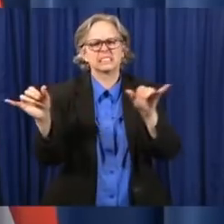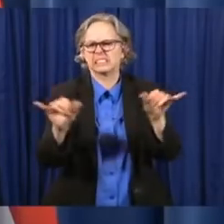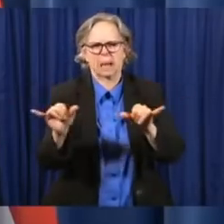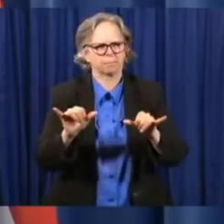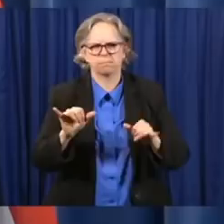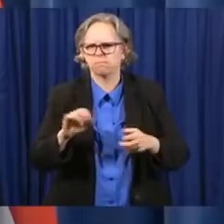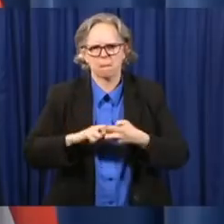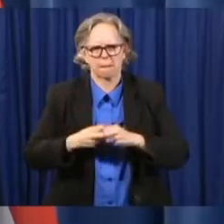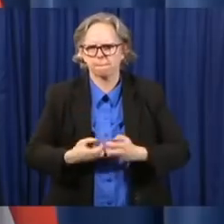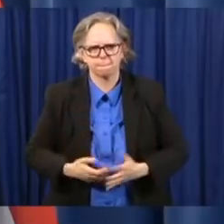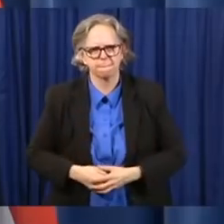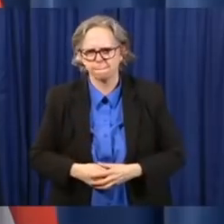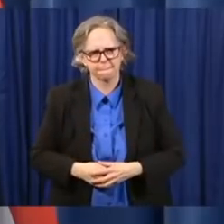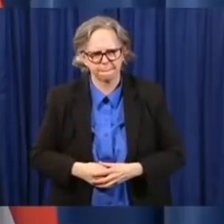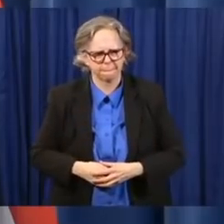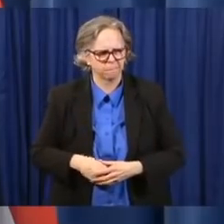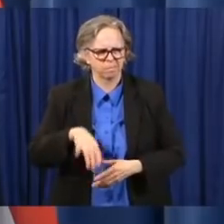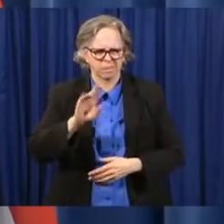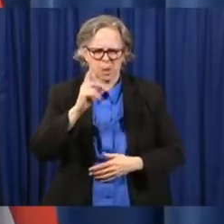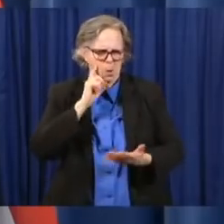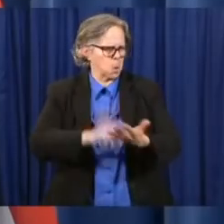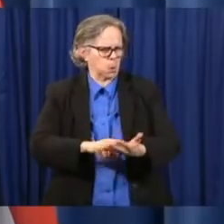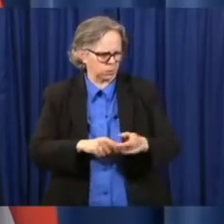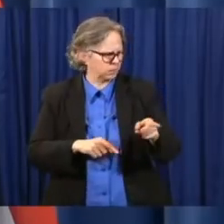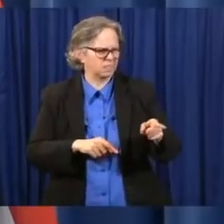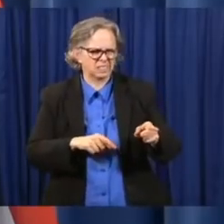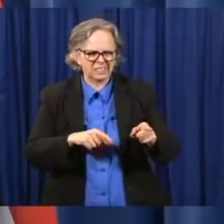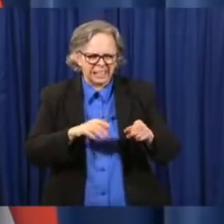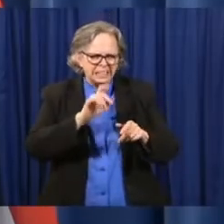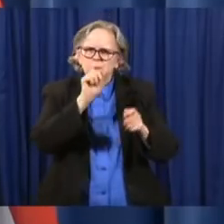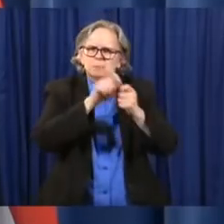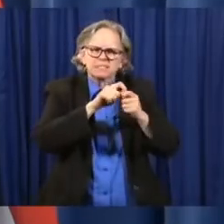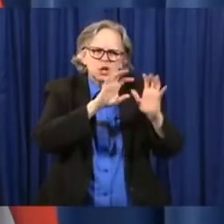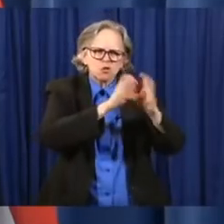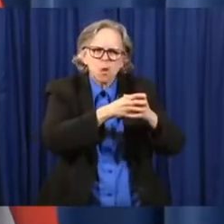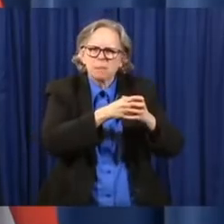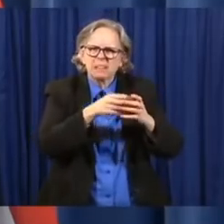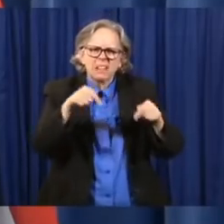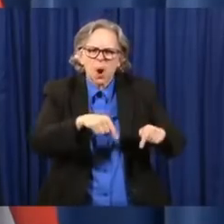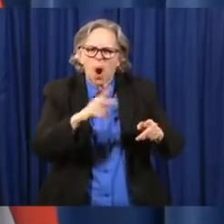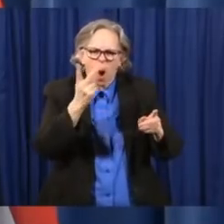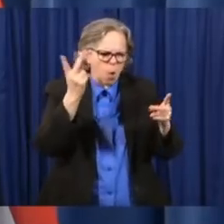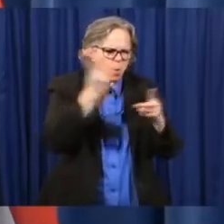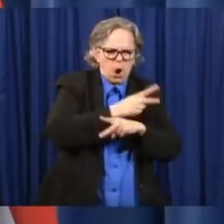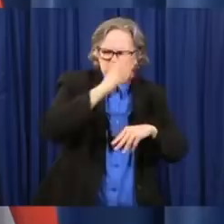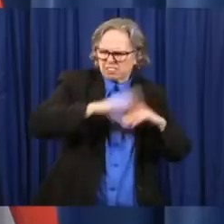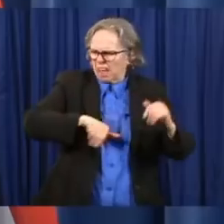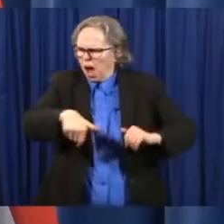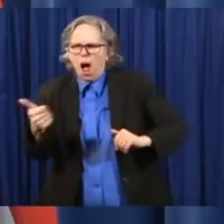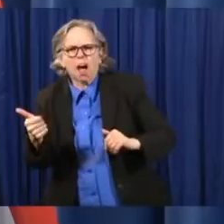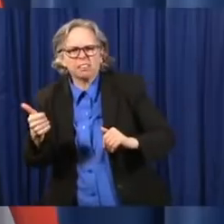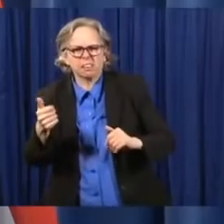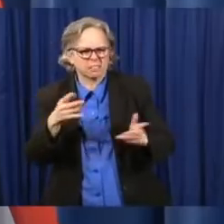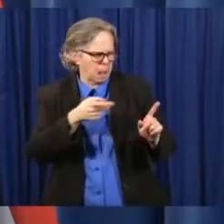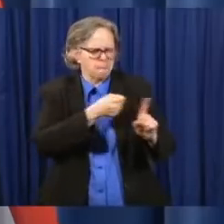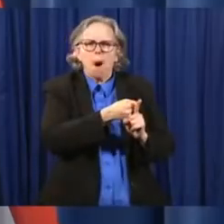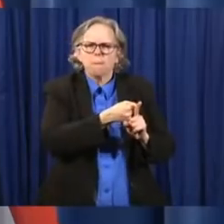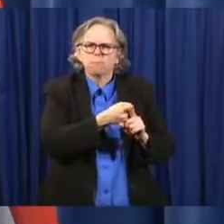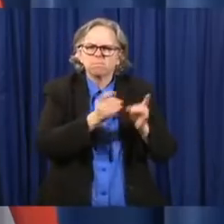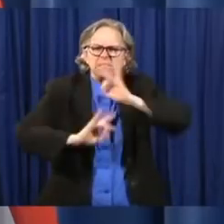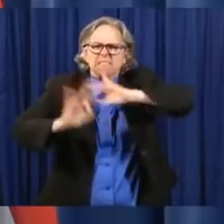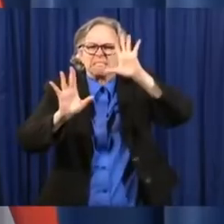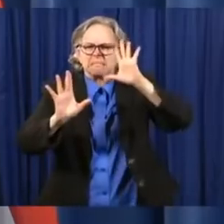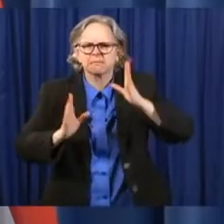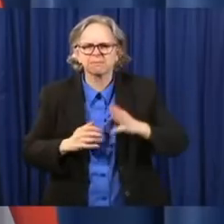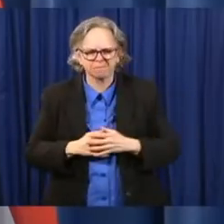that we have certain populations in Ohio that are disproportionately impacted for the worse on that.